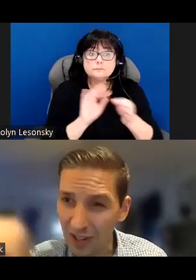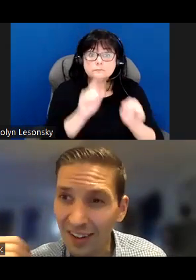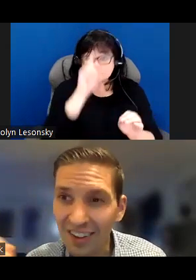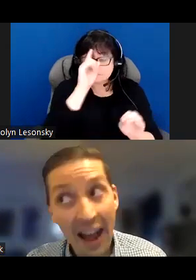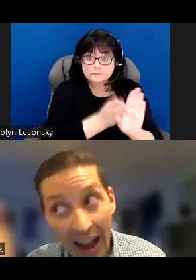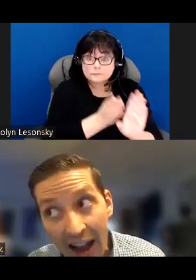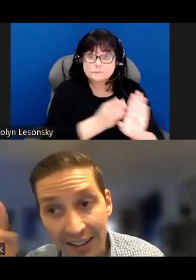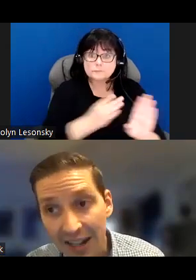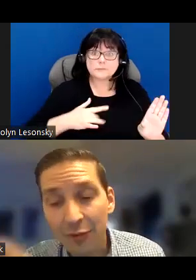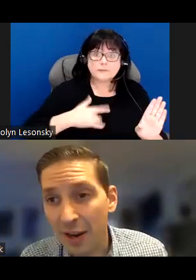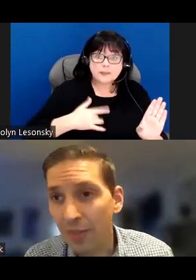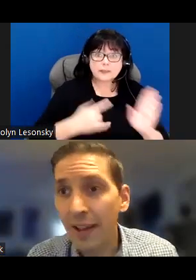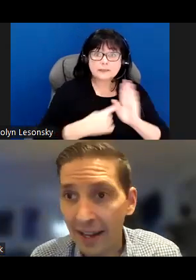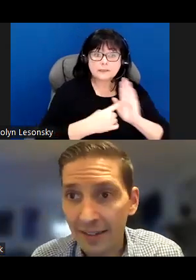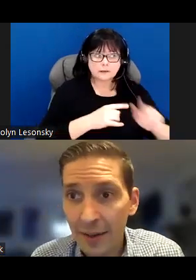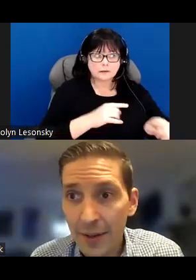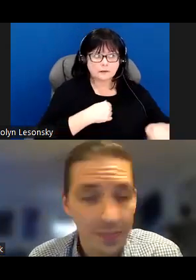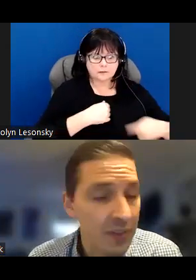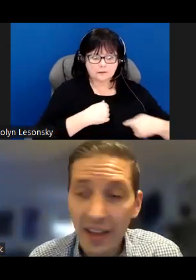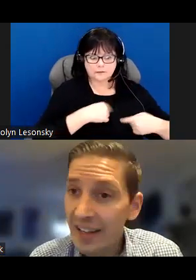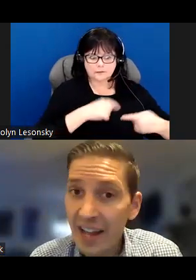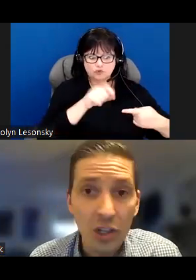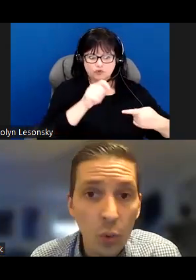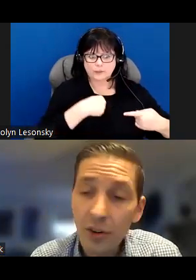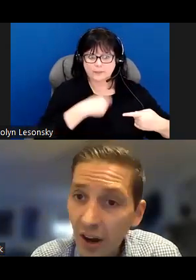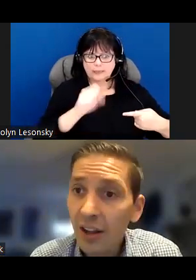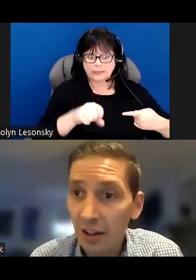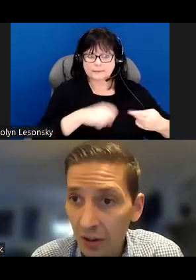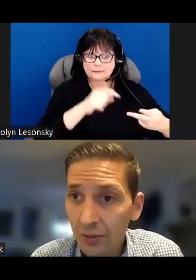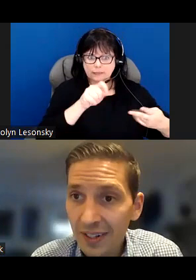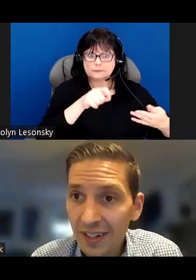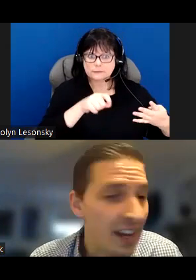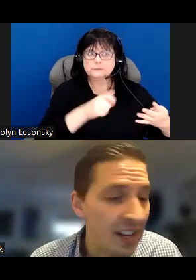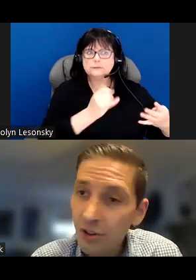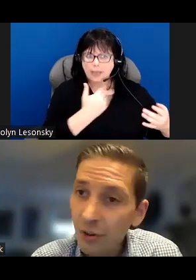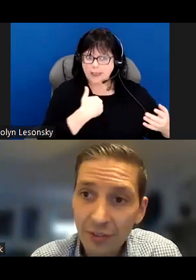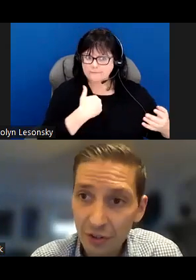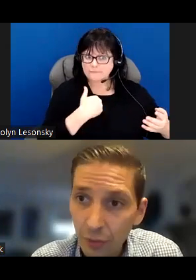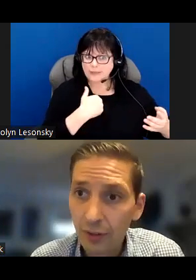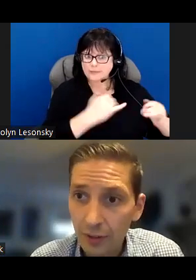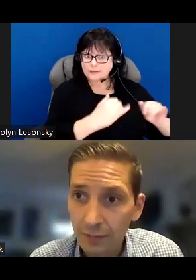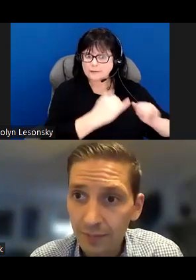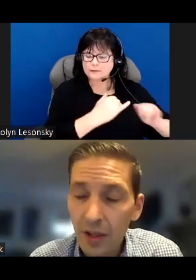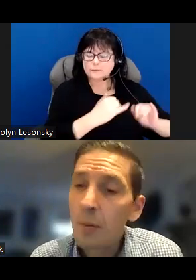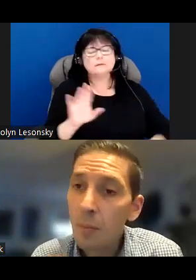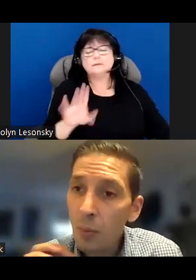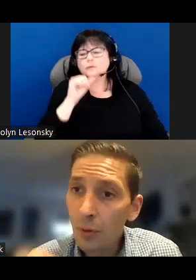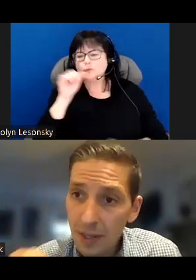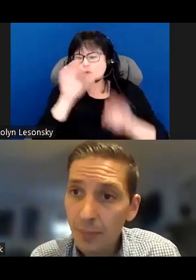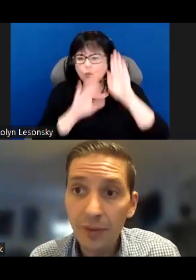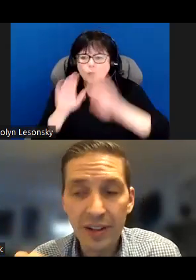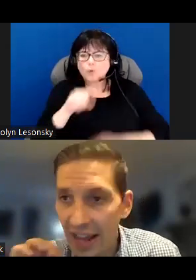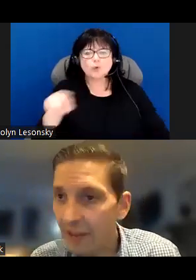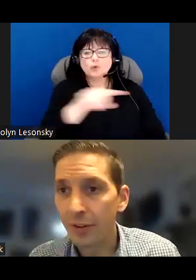those feelings, I identify with that. Again, you are not alone, and you don't have to do it alone.